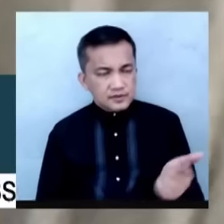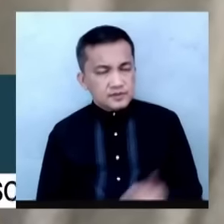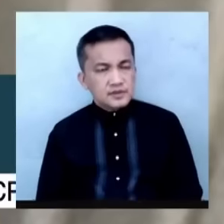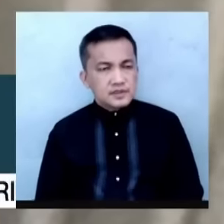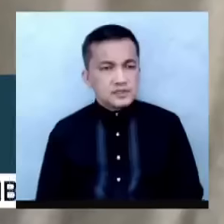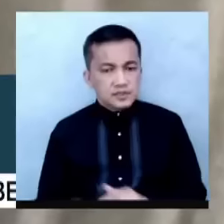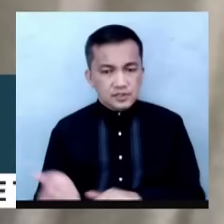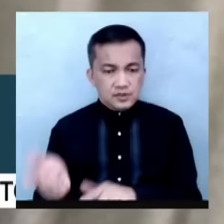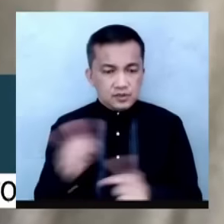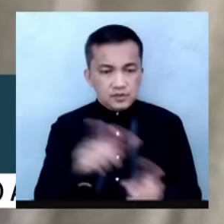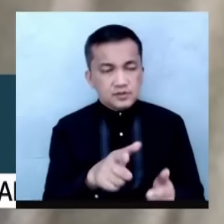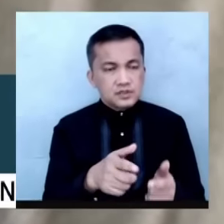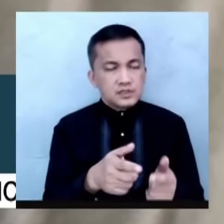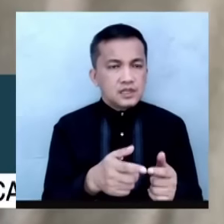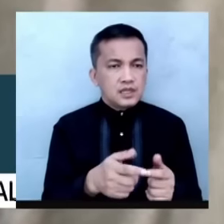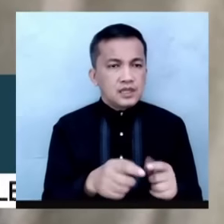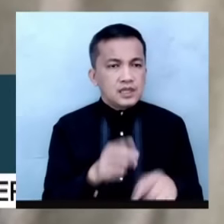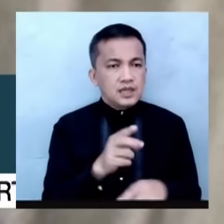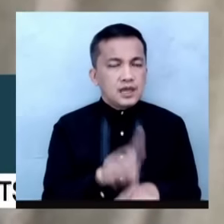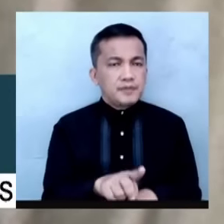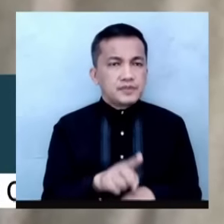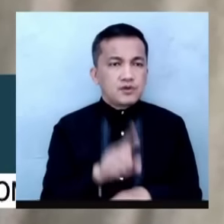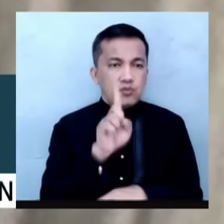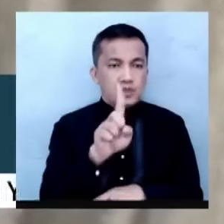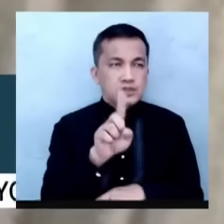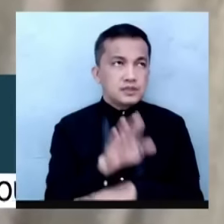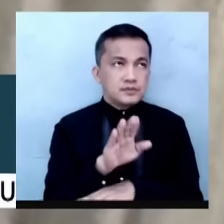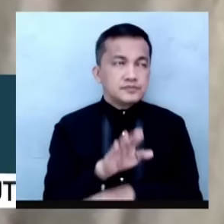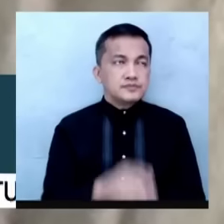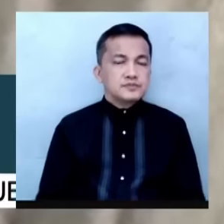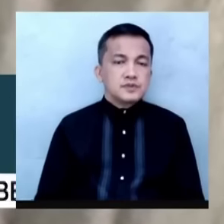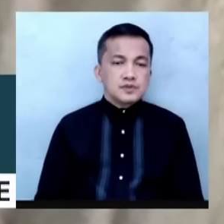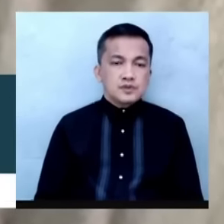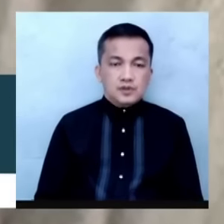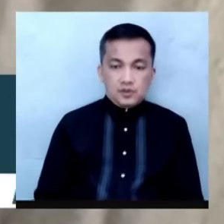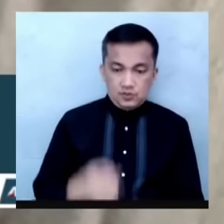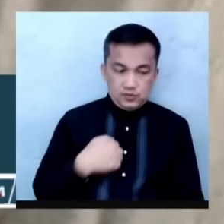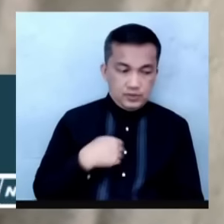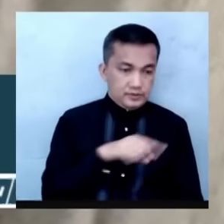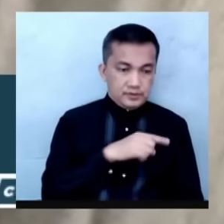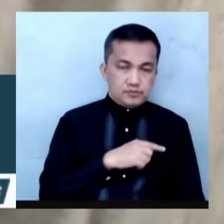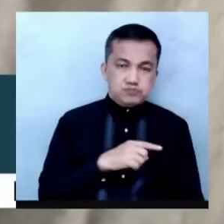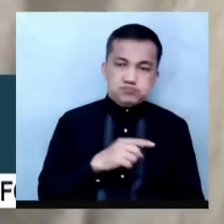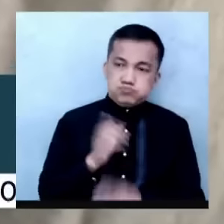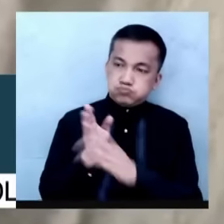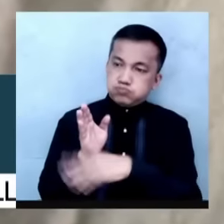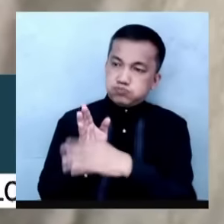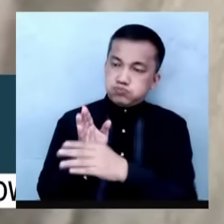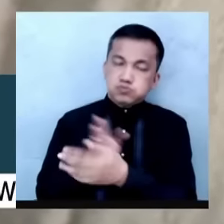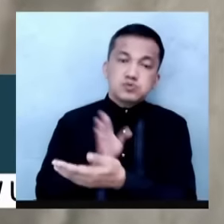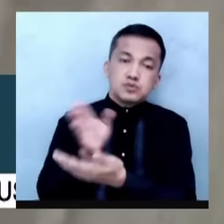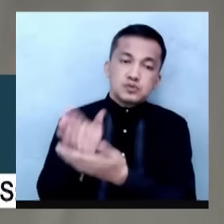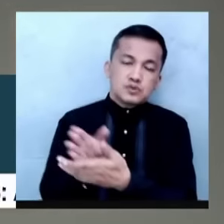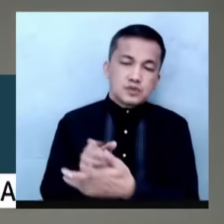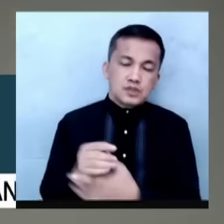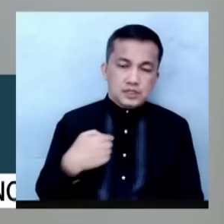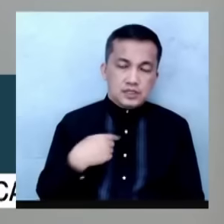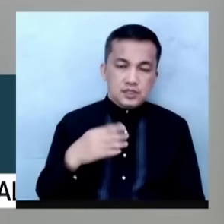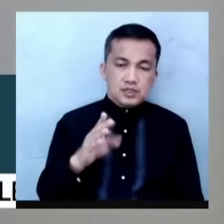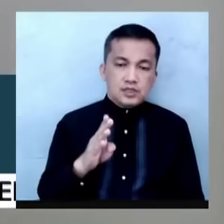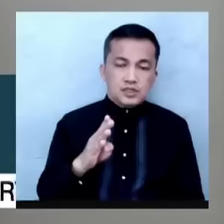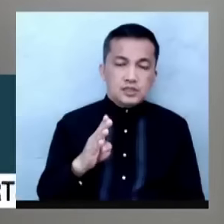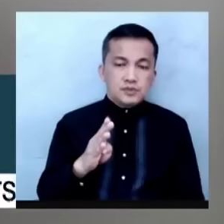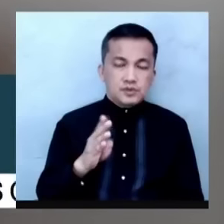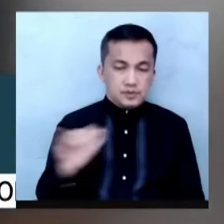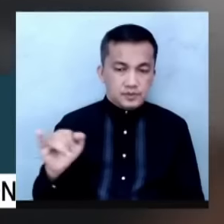to happen at around 1 p.m. So we are on our way there, Carmina. So mm-hmm. I am now with the Bureau of Immigration and the NPI